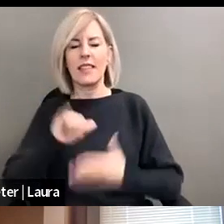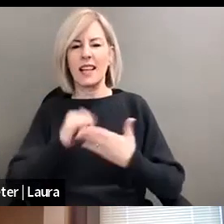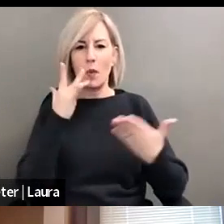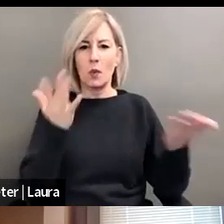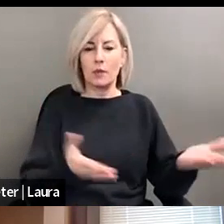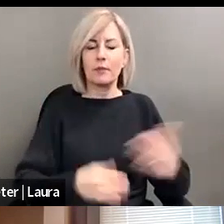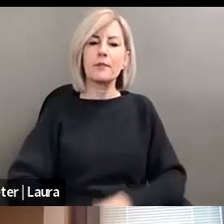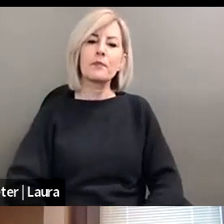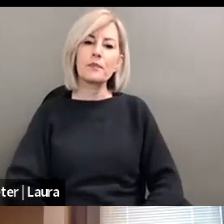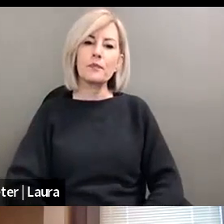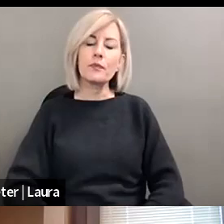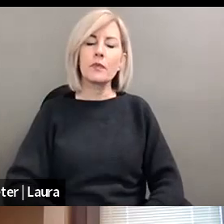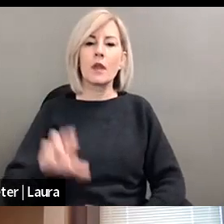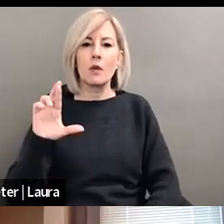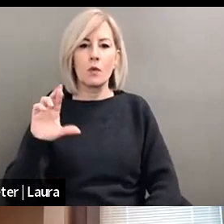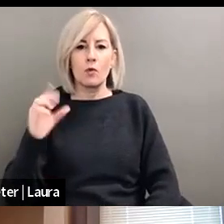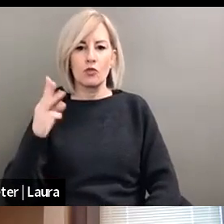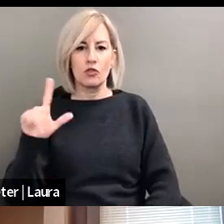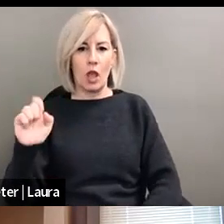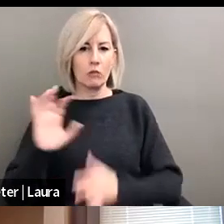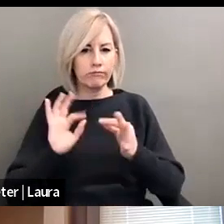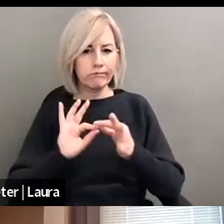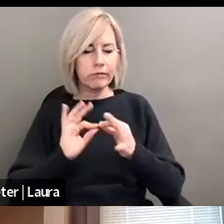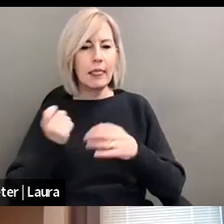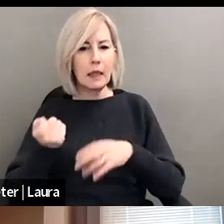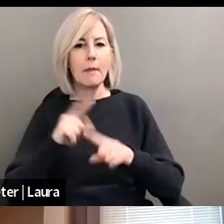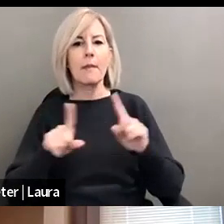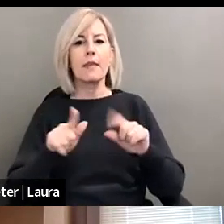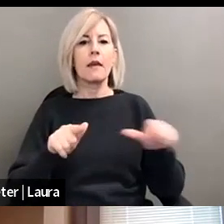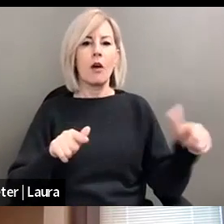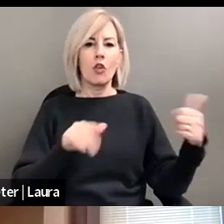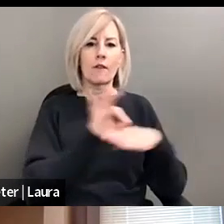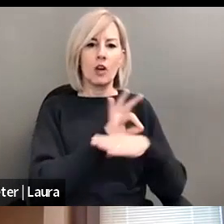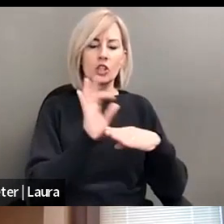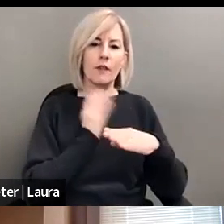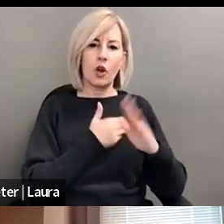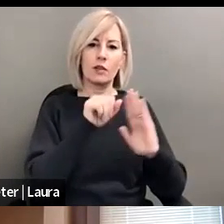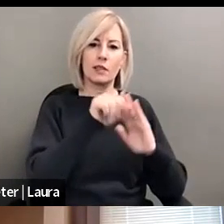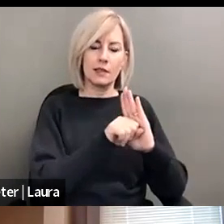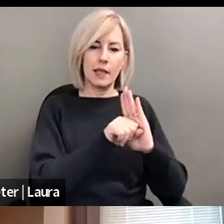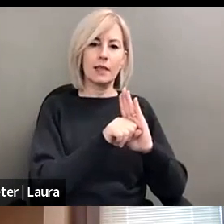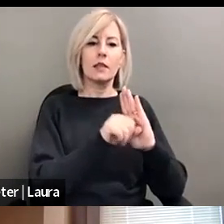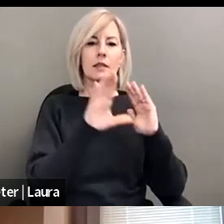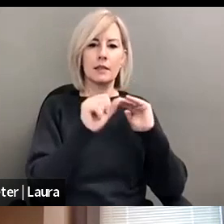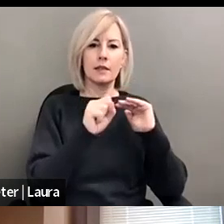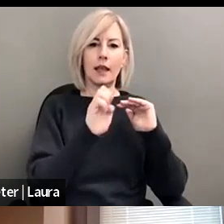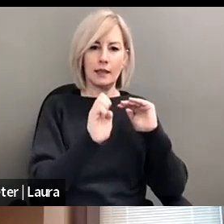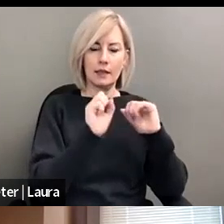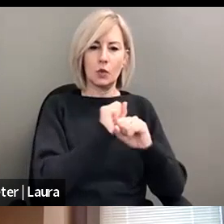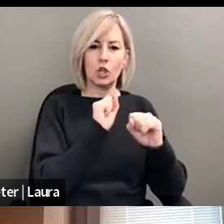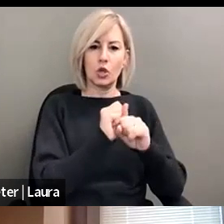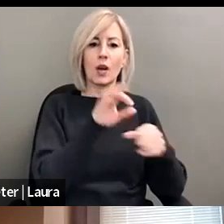here. Rochelle alluded to this earlier too, but the other function of our state staff is casework, or our constituent